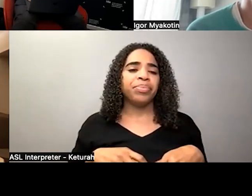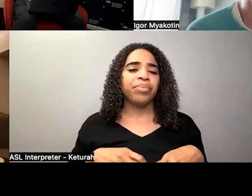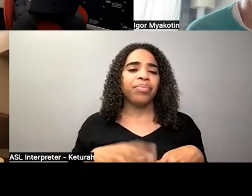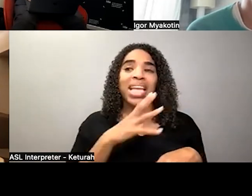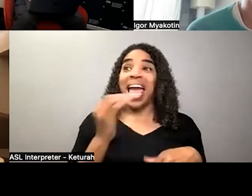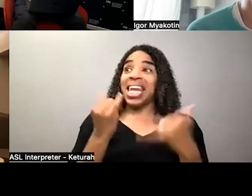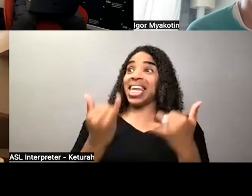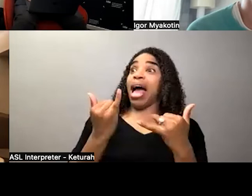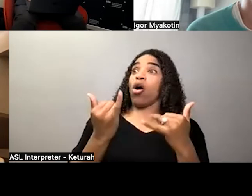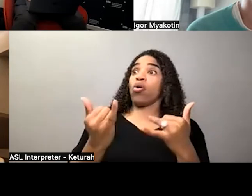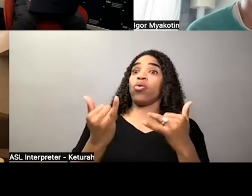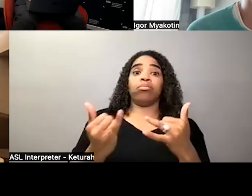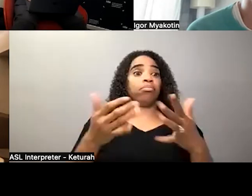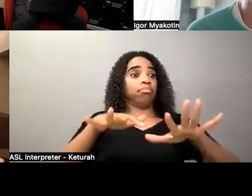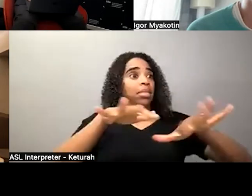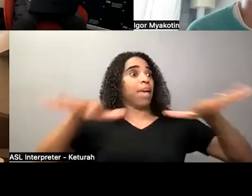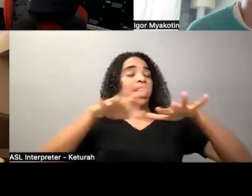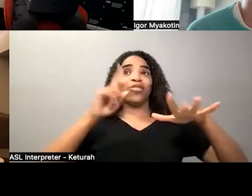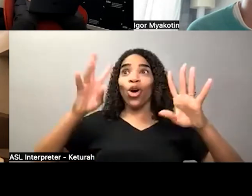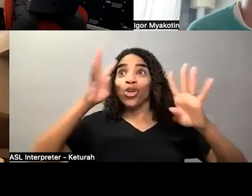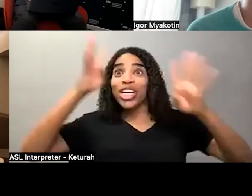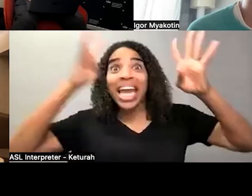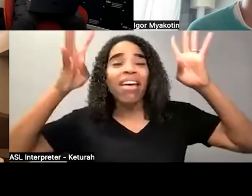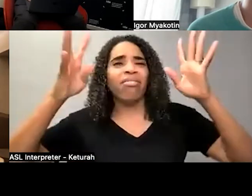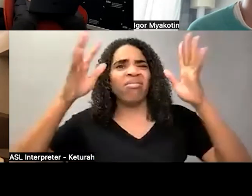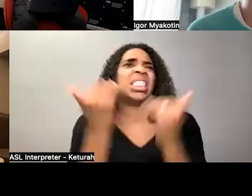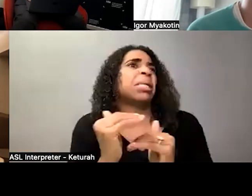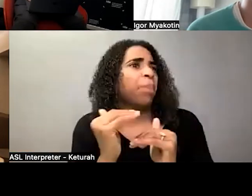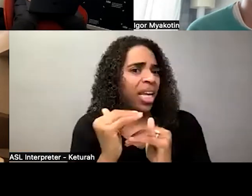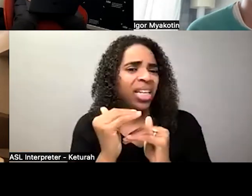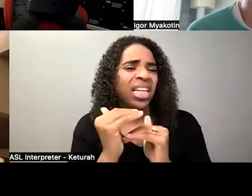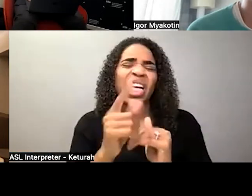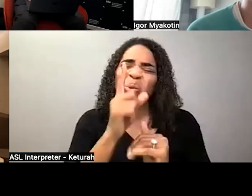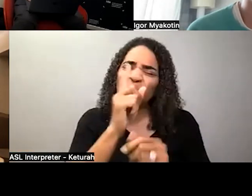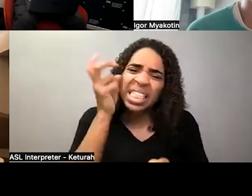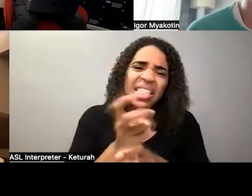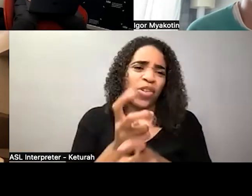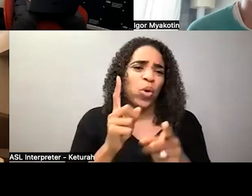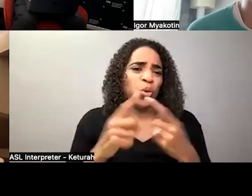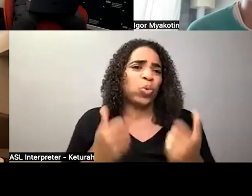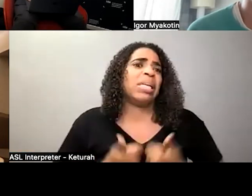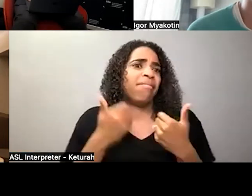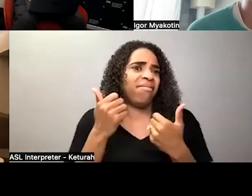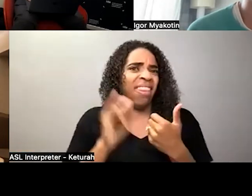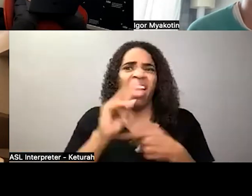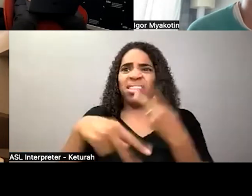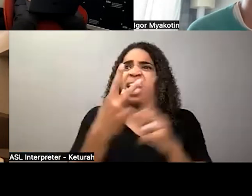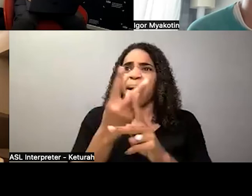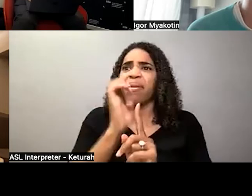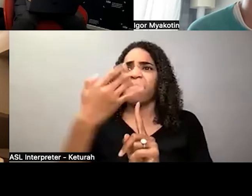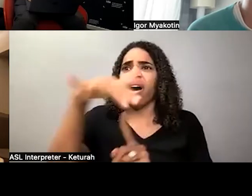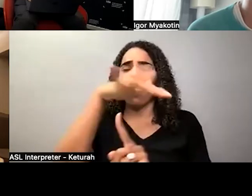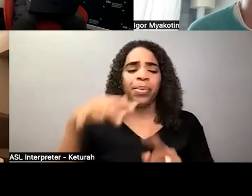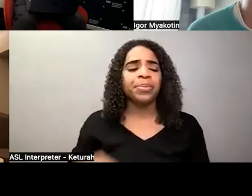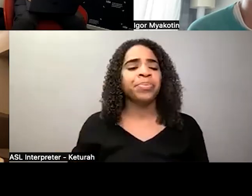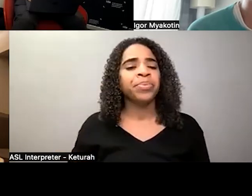create too. So it's very difficult to stay there. Right. And for the government, it's